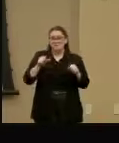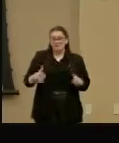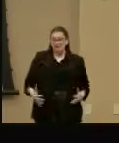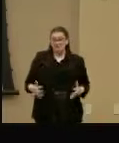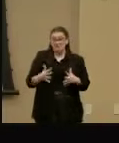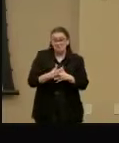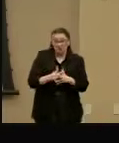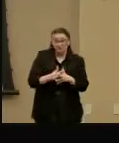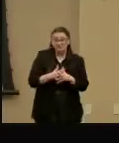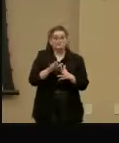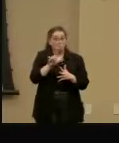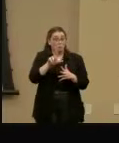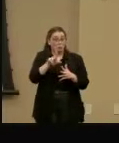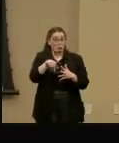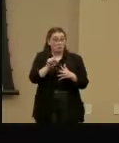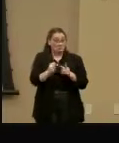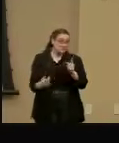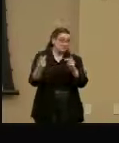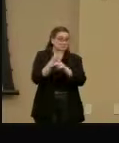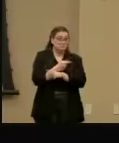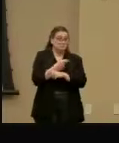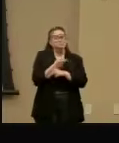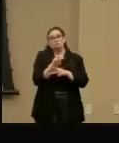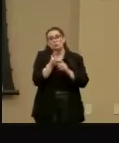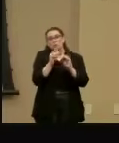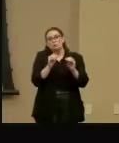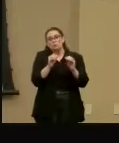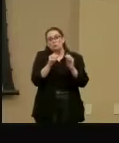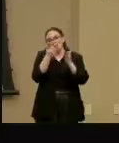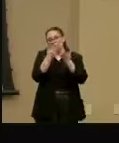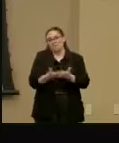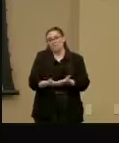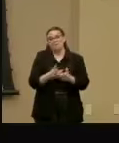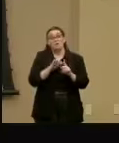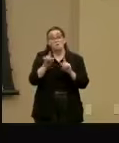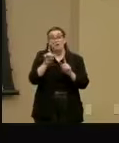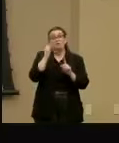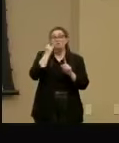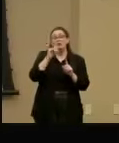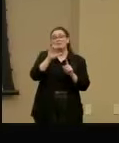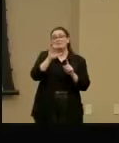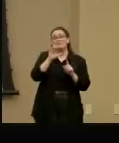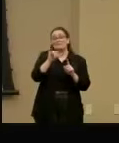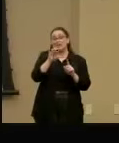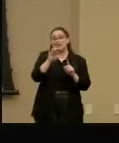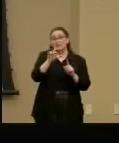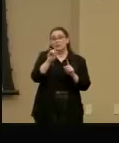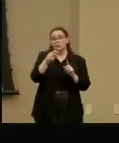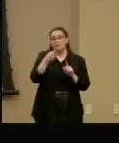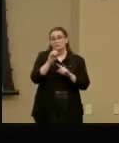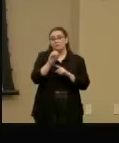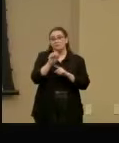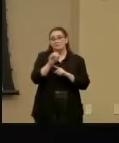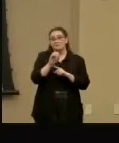that it does for a patient who's not going through for perimenopause. However, if you did receive cyclophosphamide, that